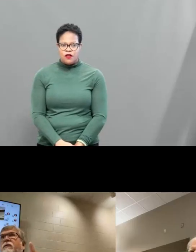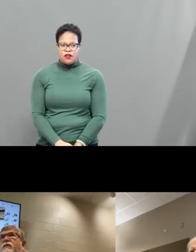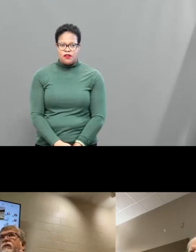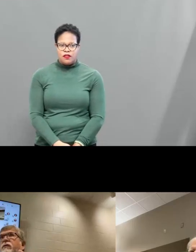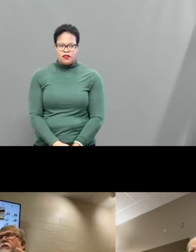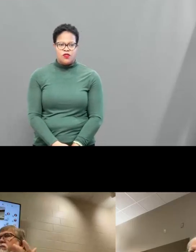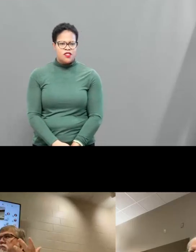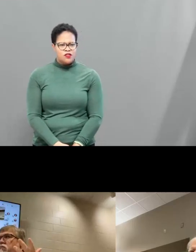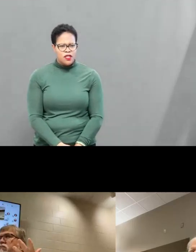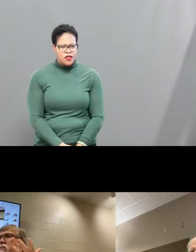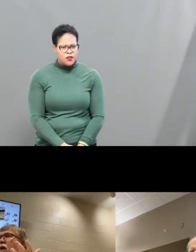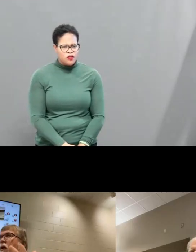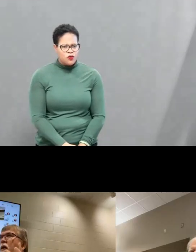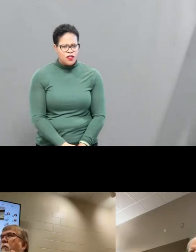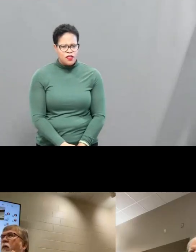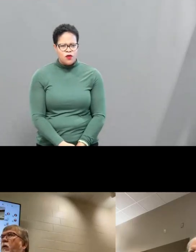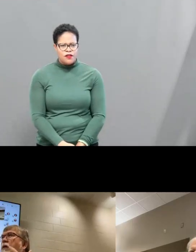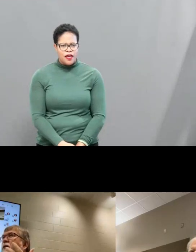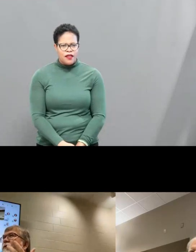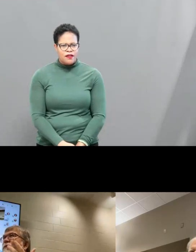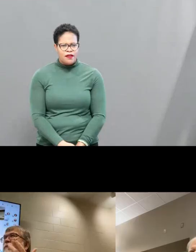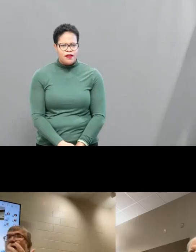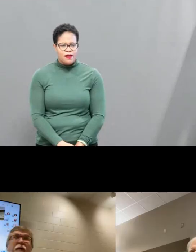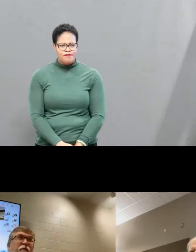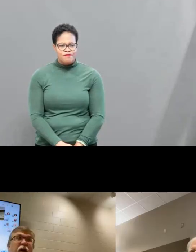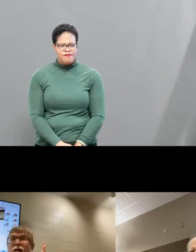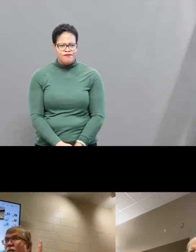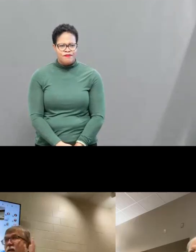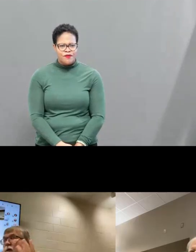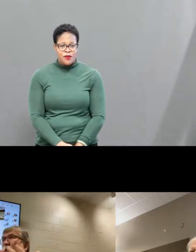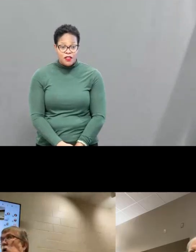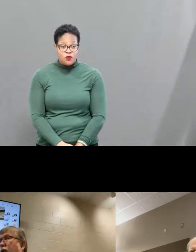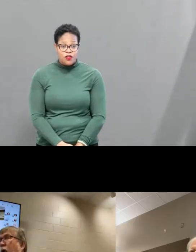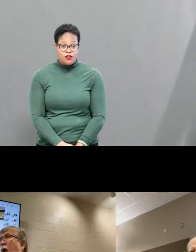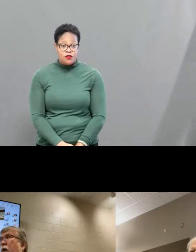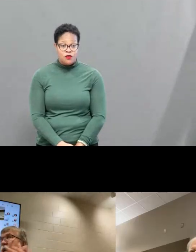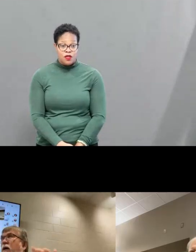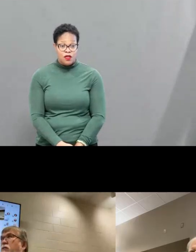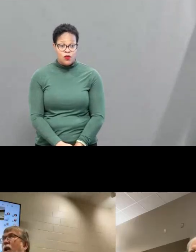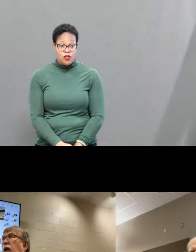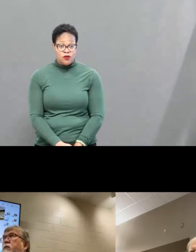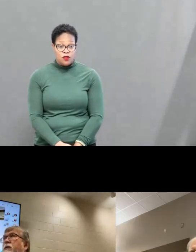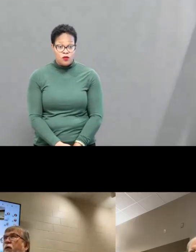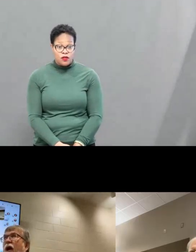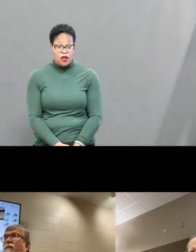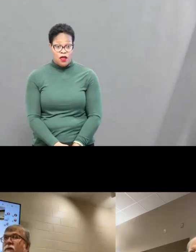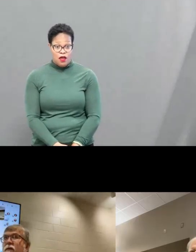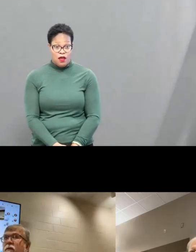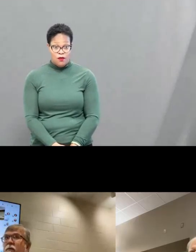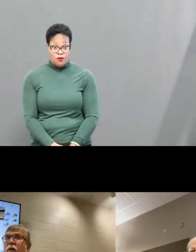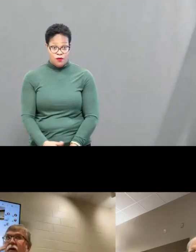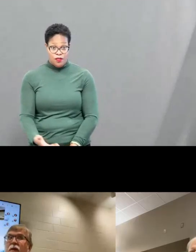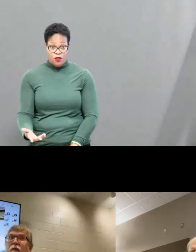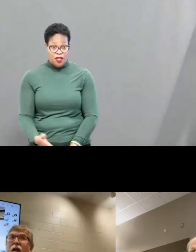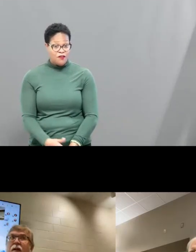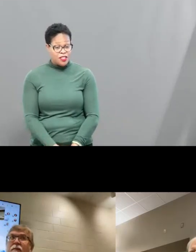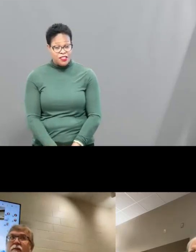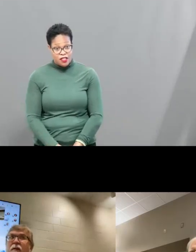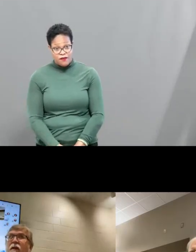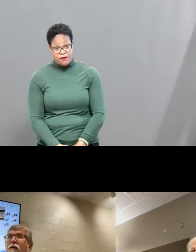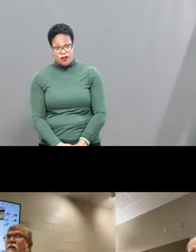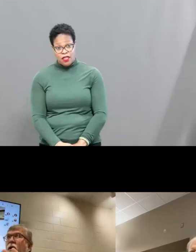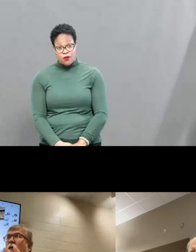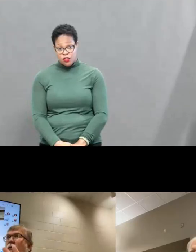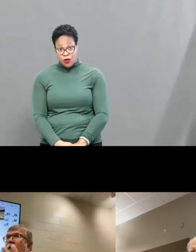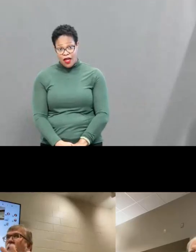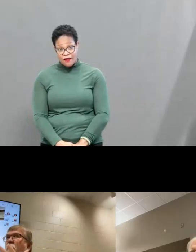children are to assess their language? Why do they want that? To be honest with you, we don't know. You know, a lot of our